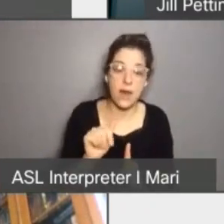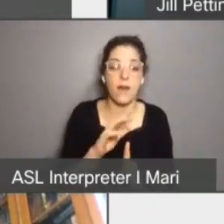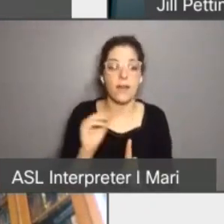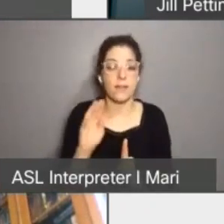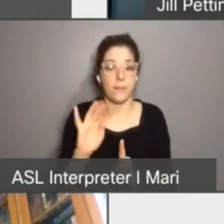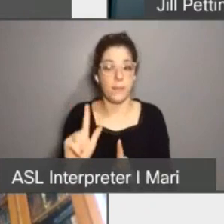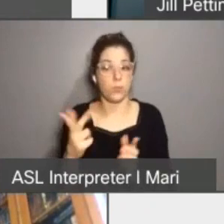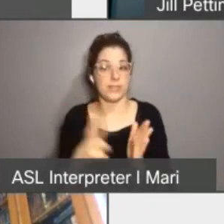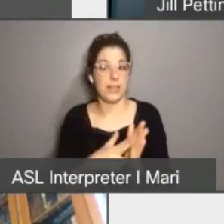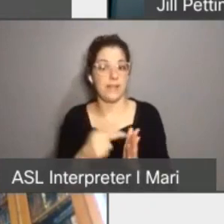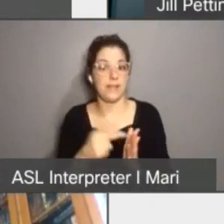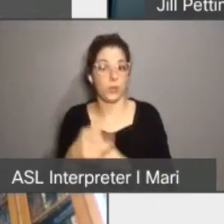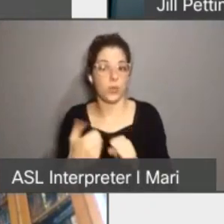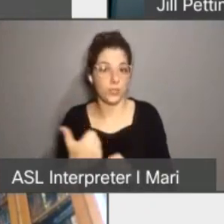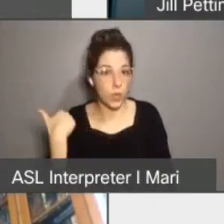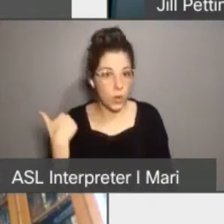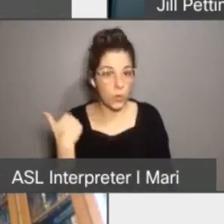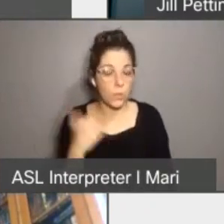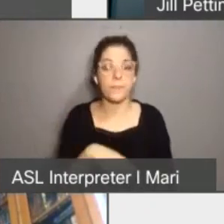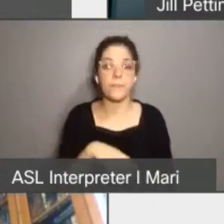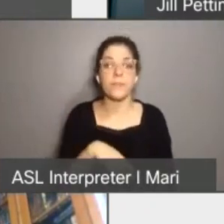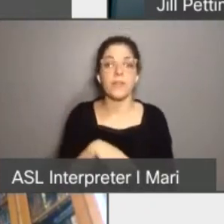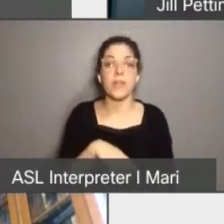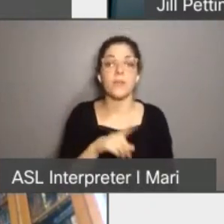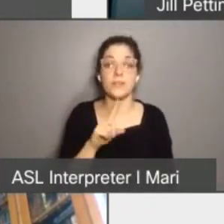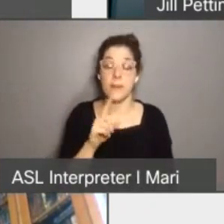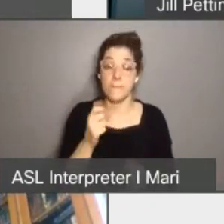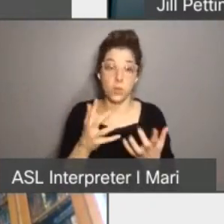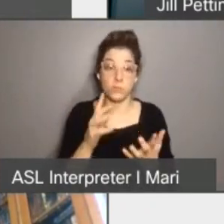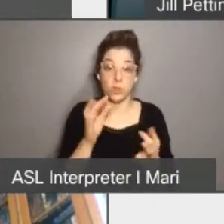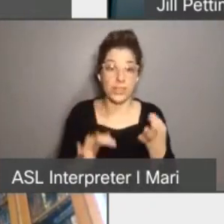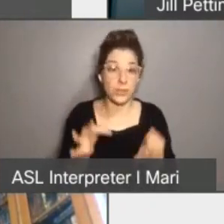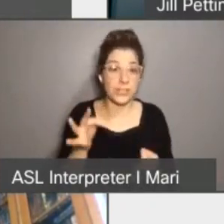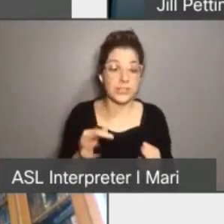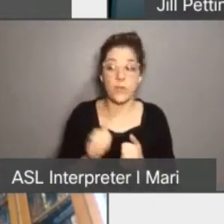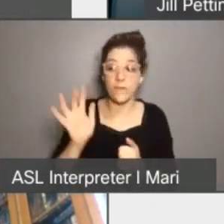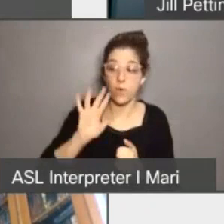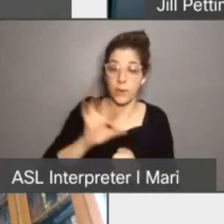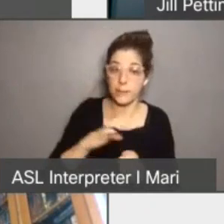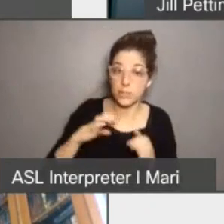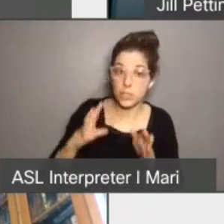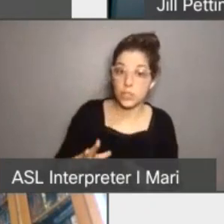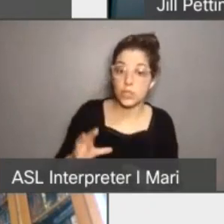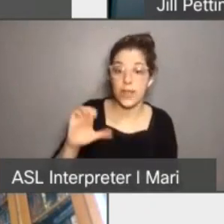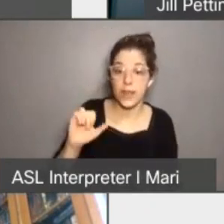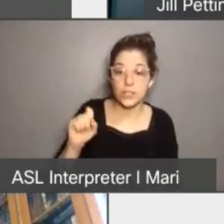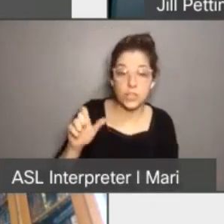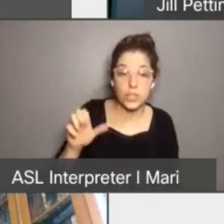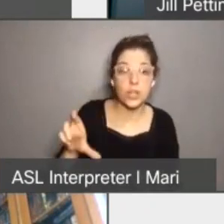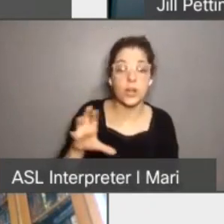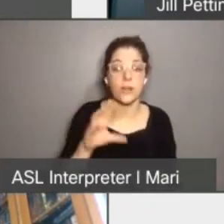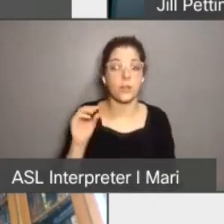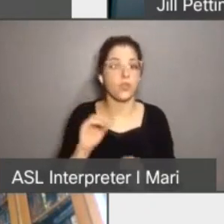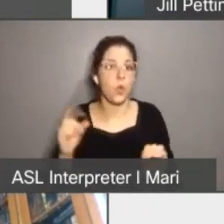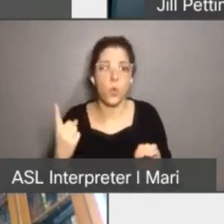was signed a couple years ago, and it was asked at multiple hearings with former Commissioner Kastner, and nobody